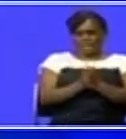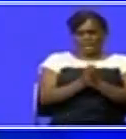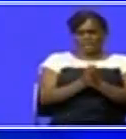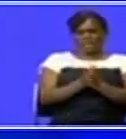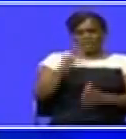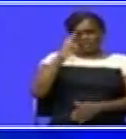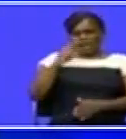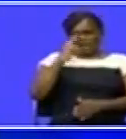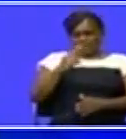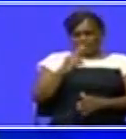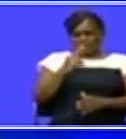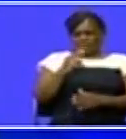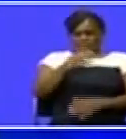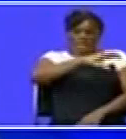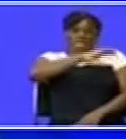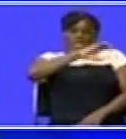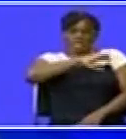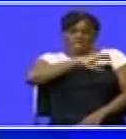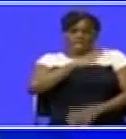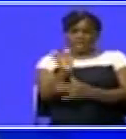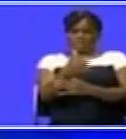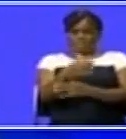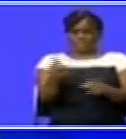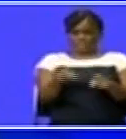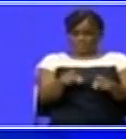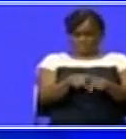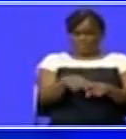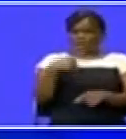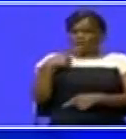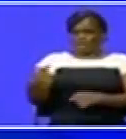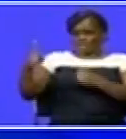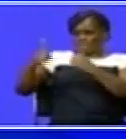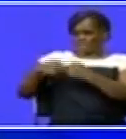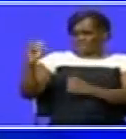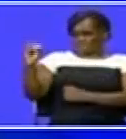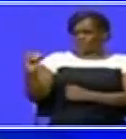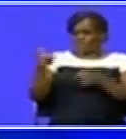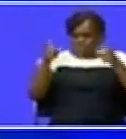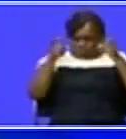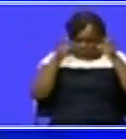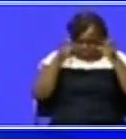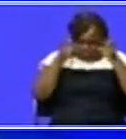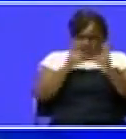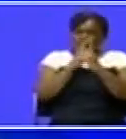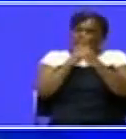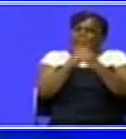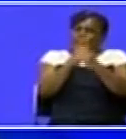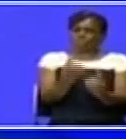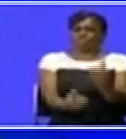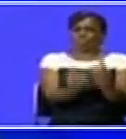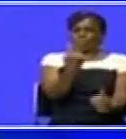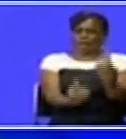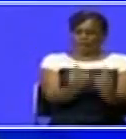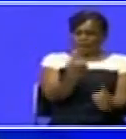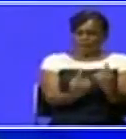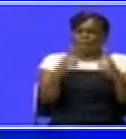High Commissioner. The campaign acts as a prelude to the event, where 106 tons of ivory and rhino horns will be set ablaze as